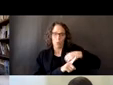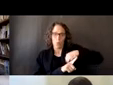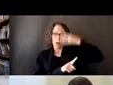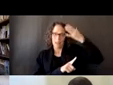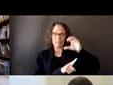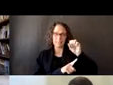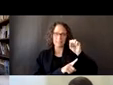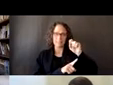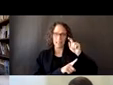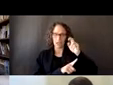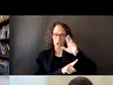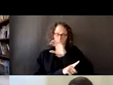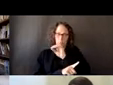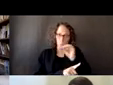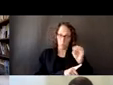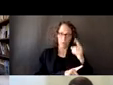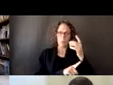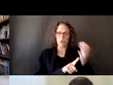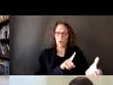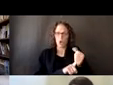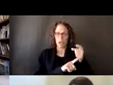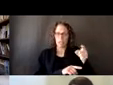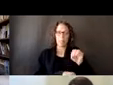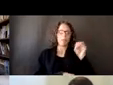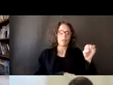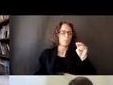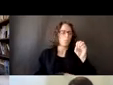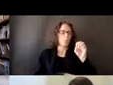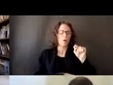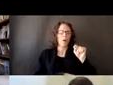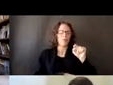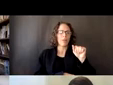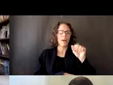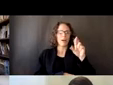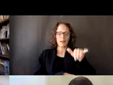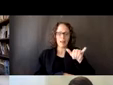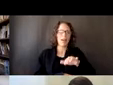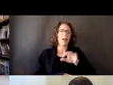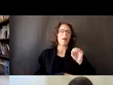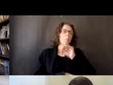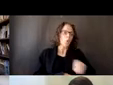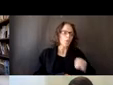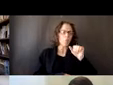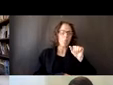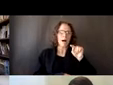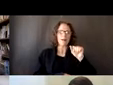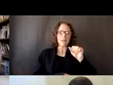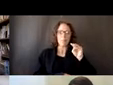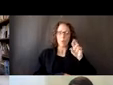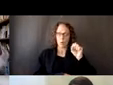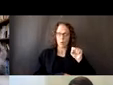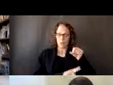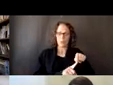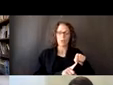was taken to Monterrey and then to Matamoros. And in Matamoros, he